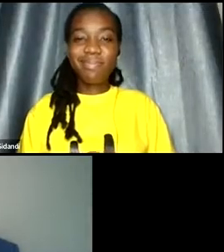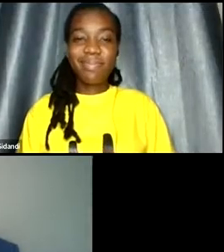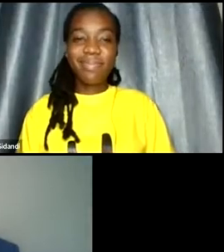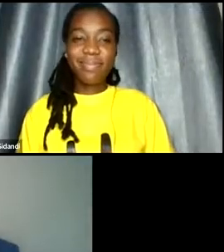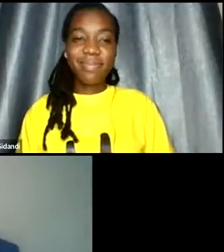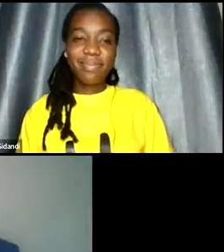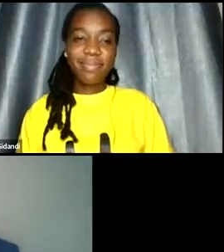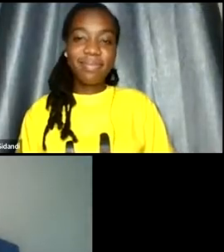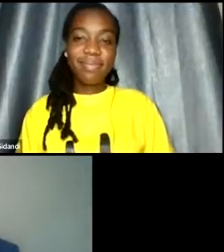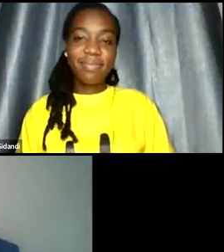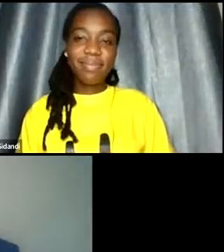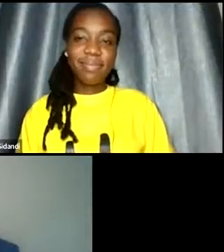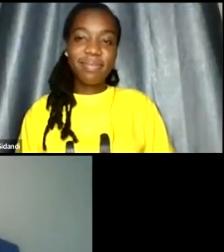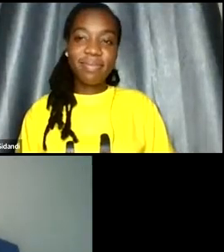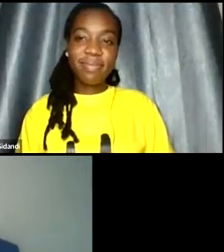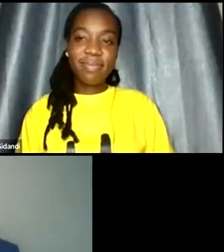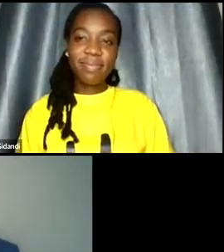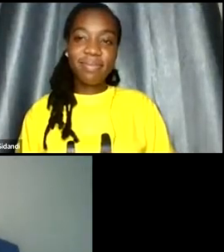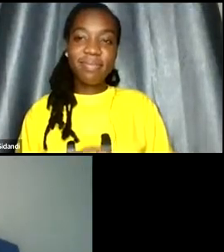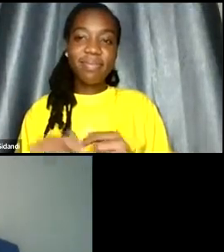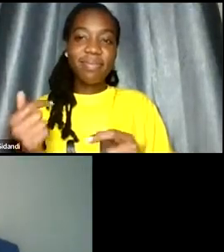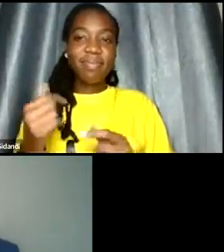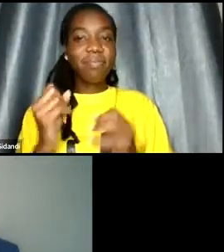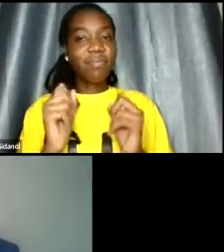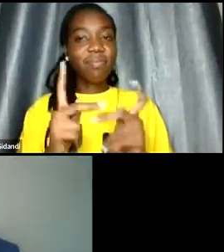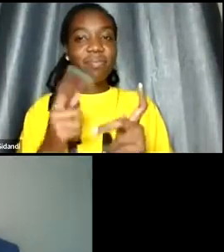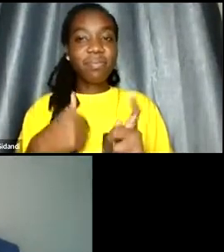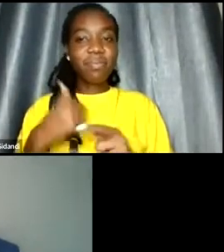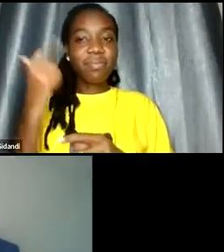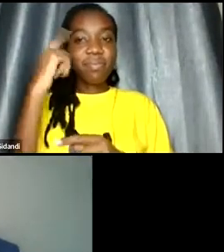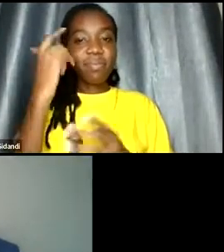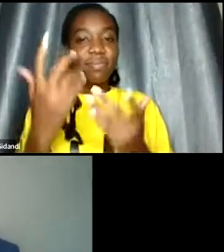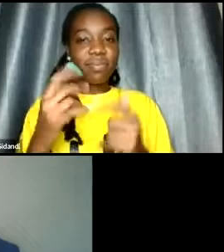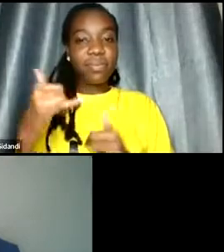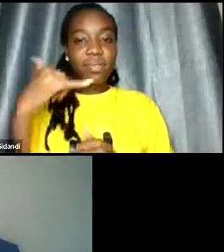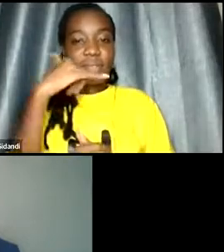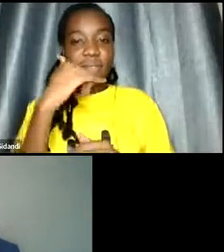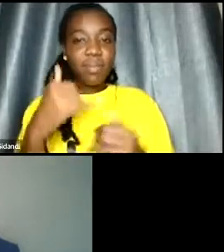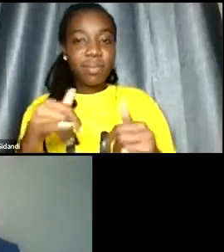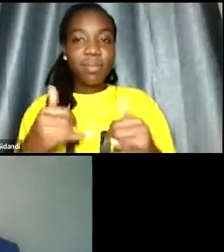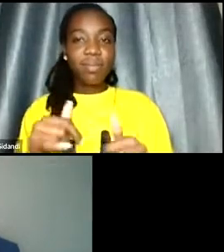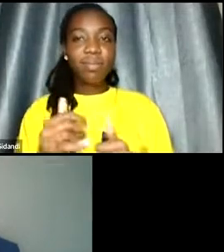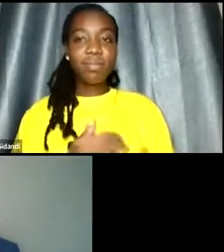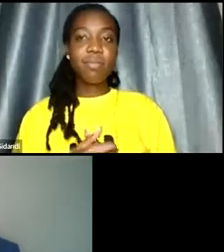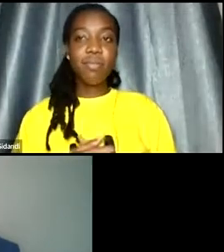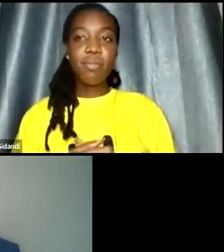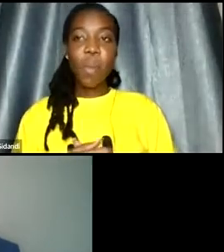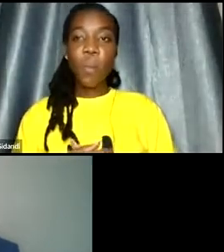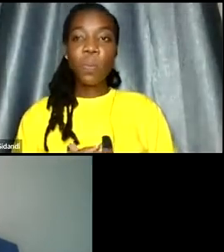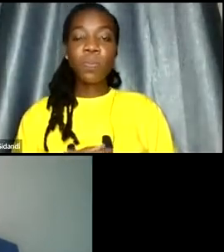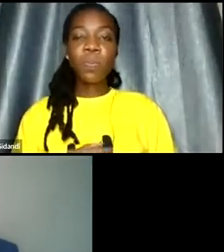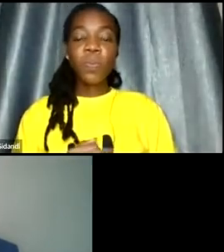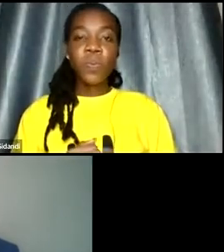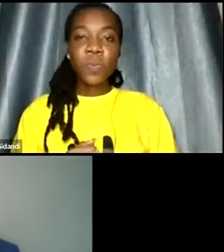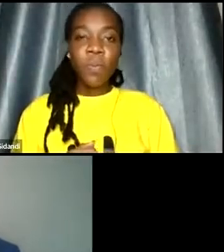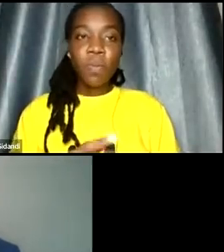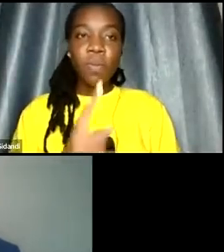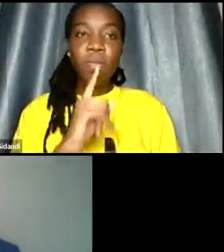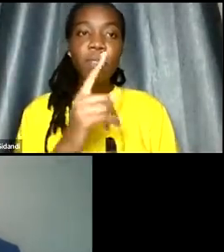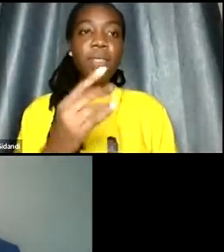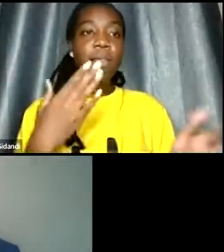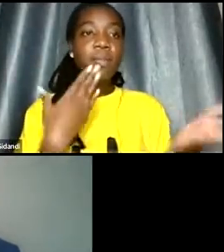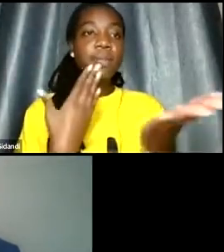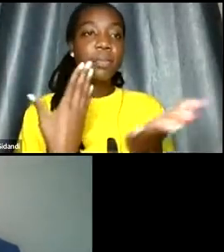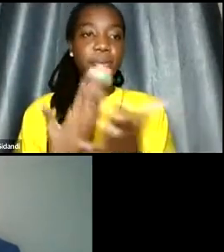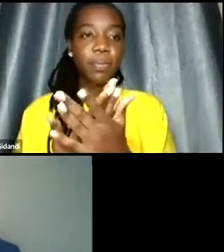Okay, I think it was her phone playing tricks. Right, so thank